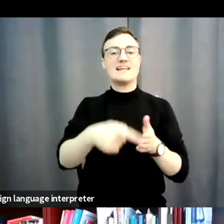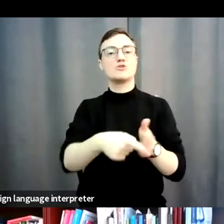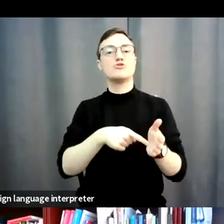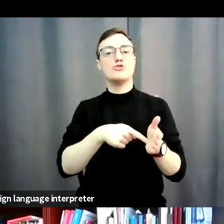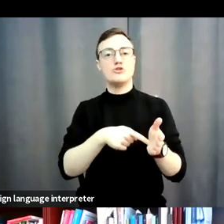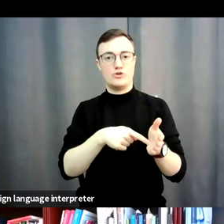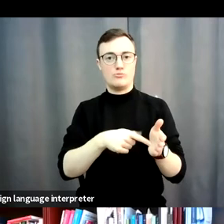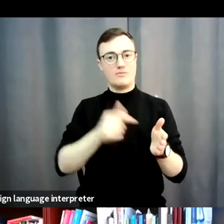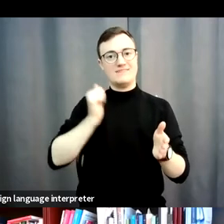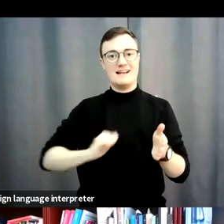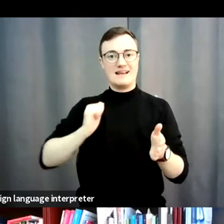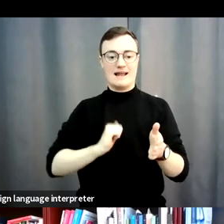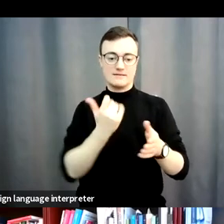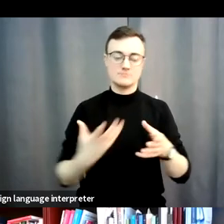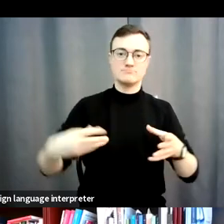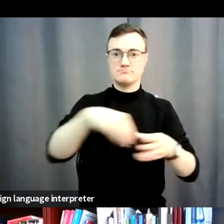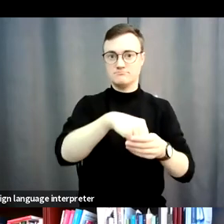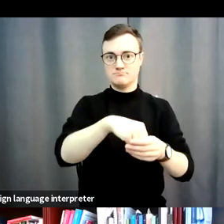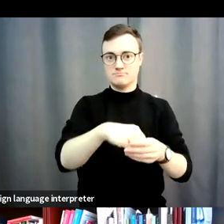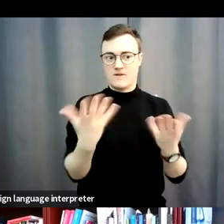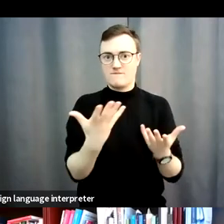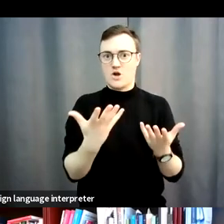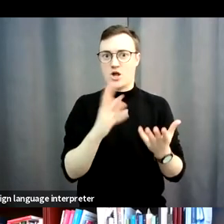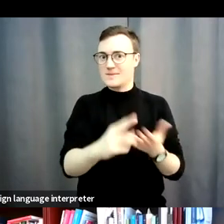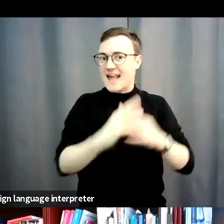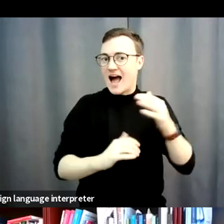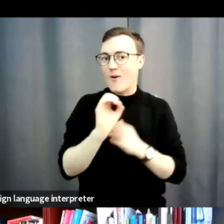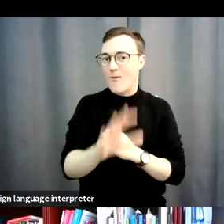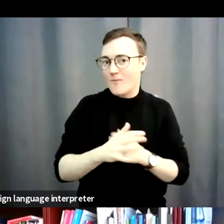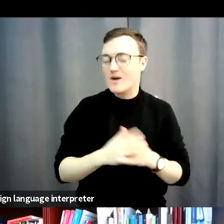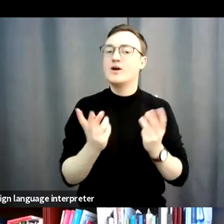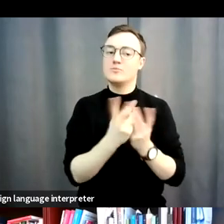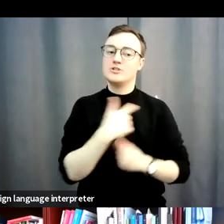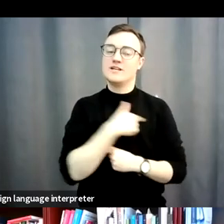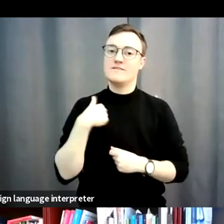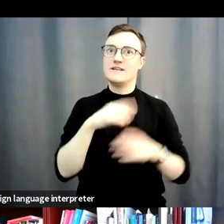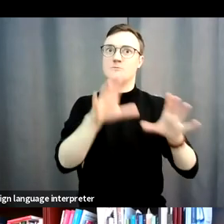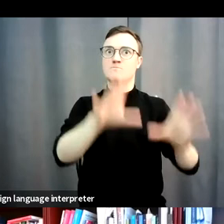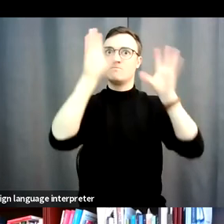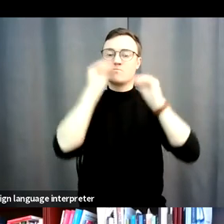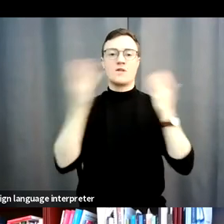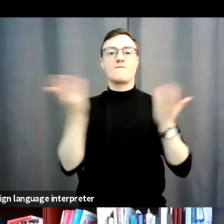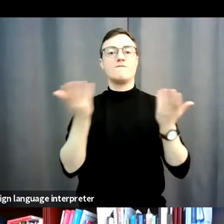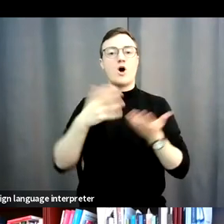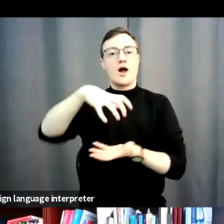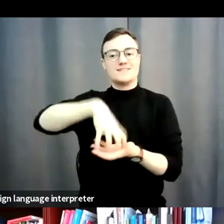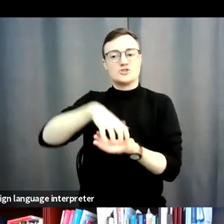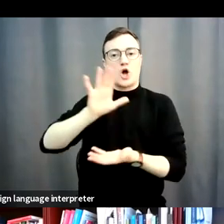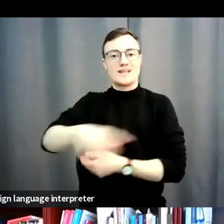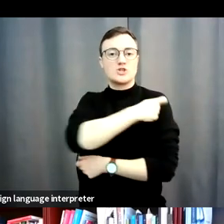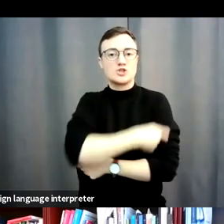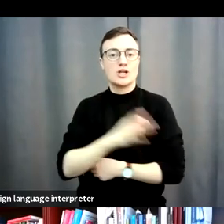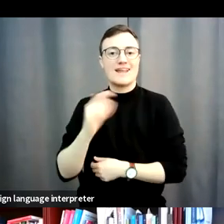participation are we talking about, and giving us some sense of what are the obligations of the state to deliver on